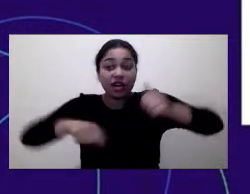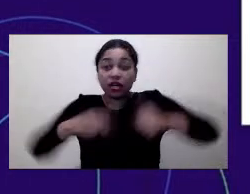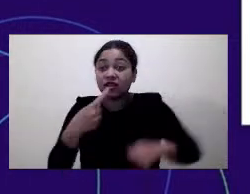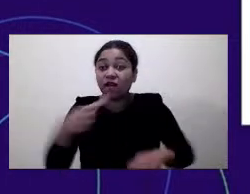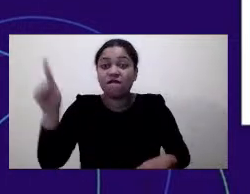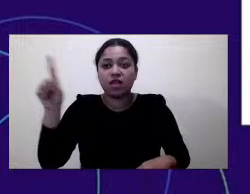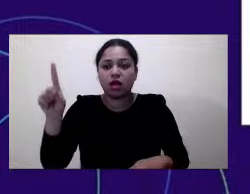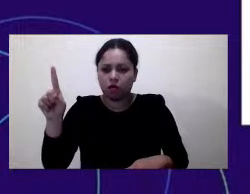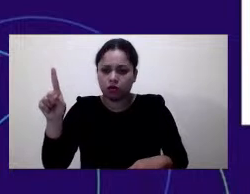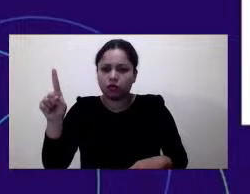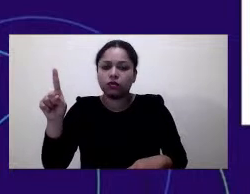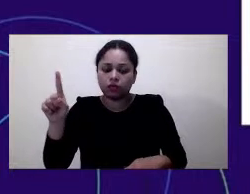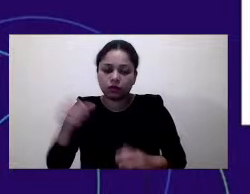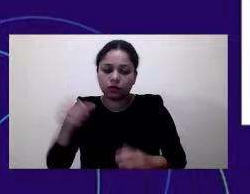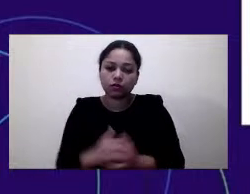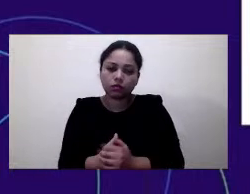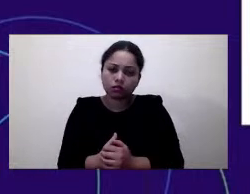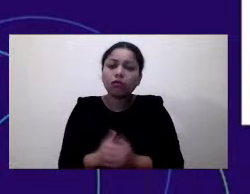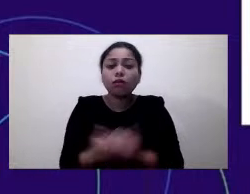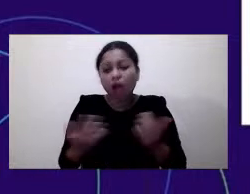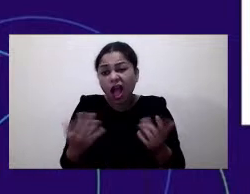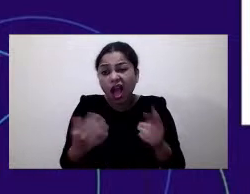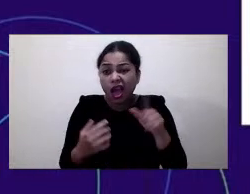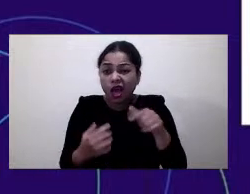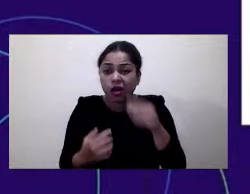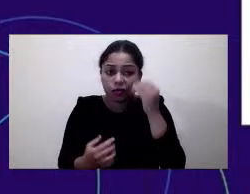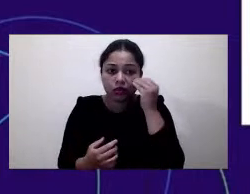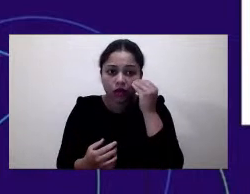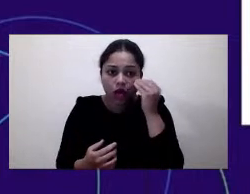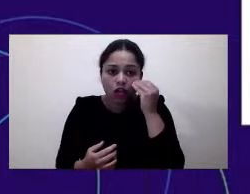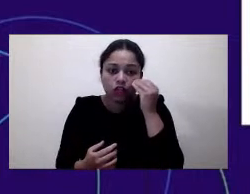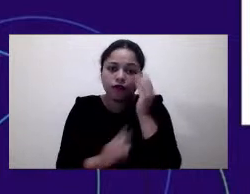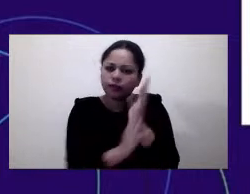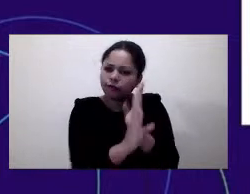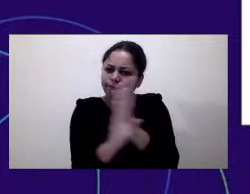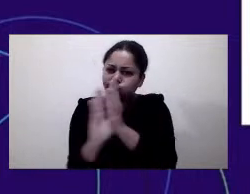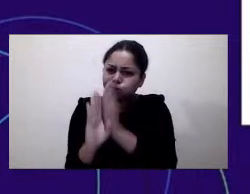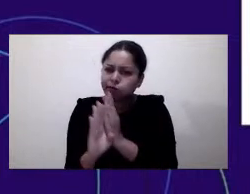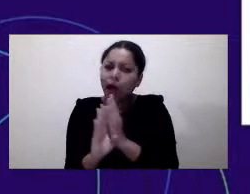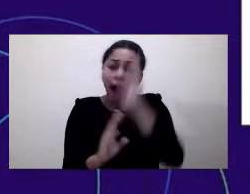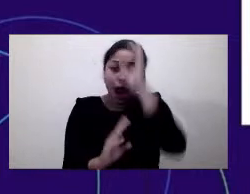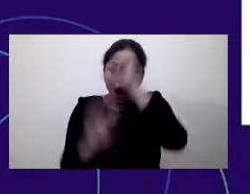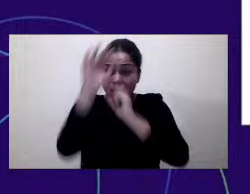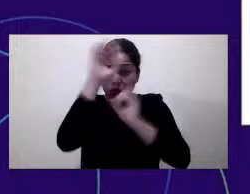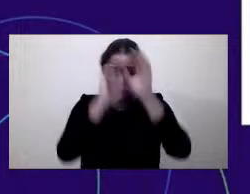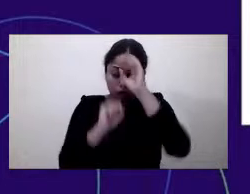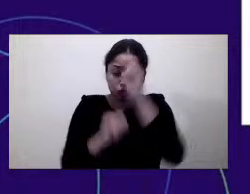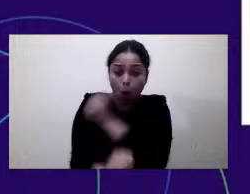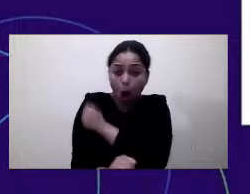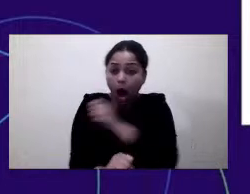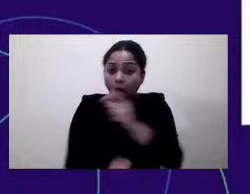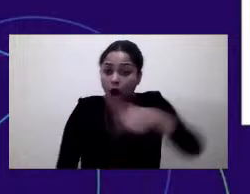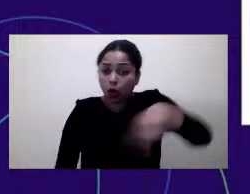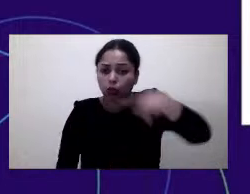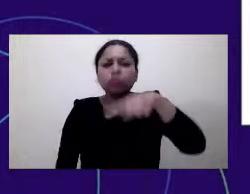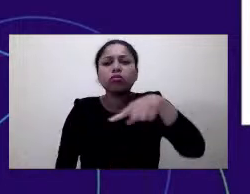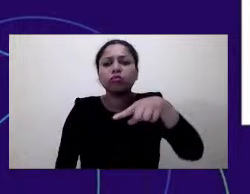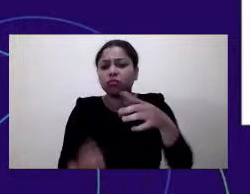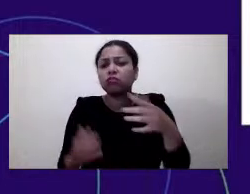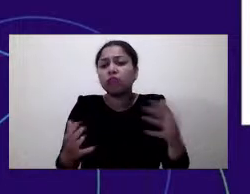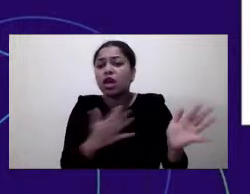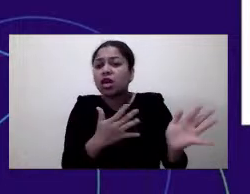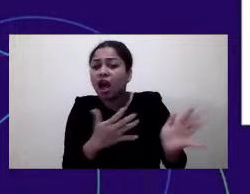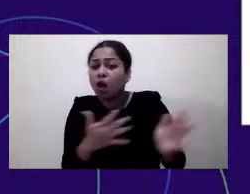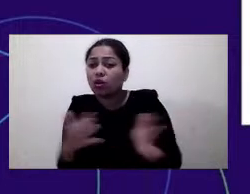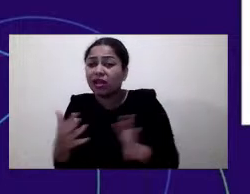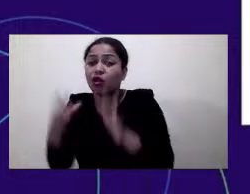assessment as an attempt to identify and measure student learning, and it typically occurs by the end of a unit or by the end of a